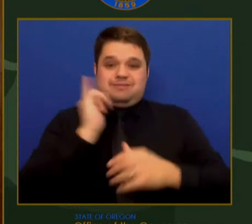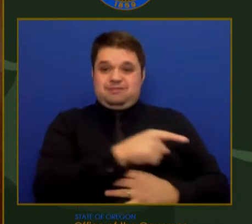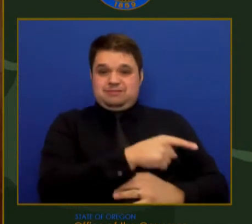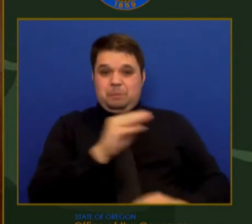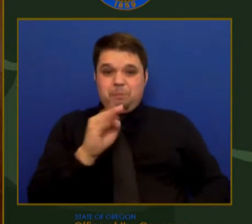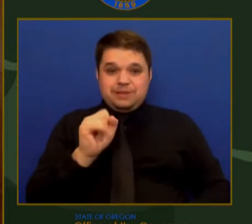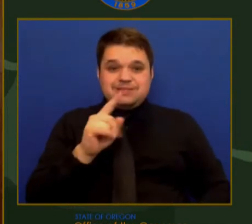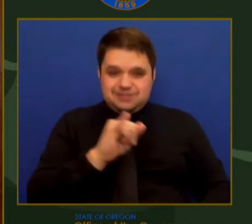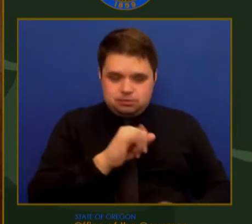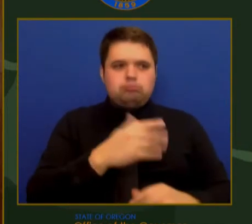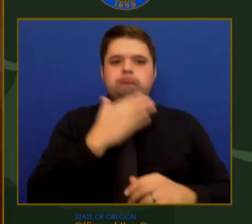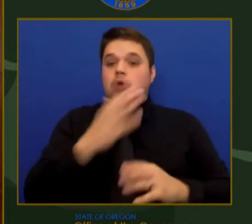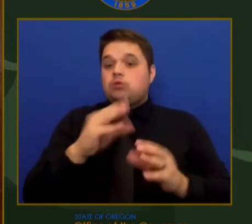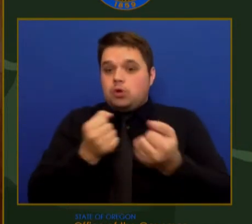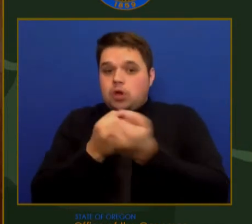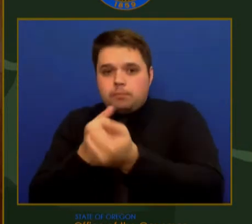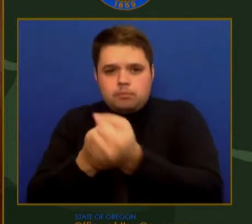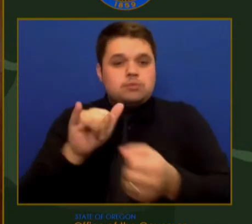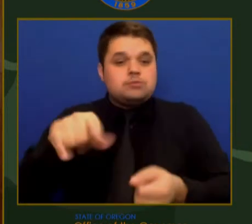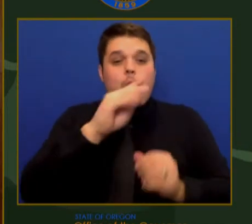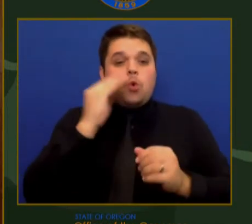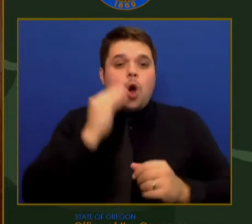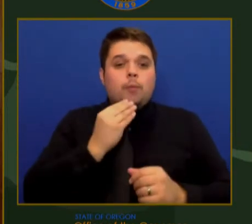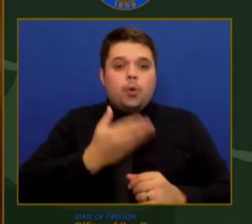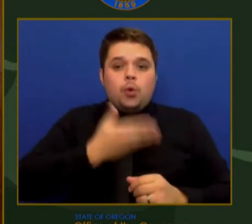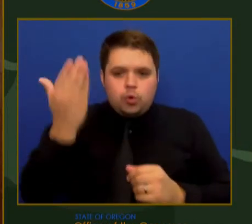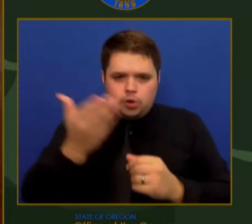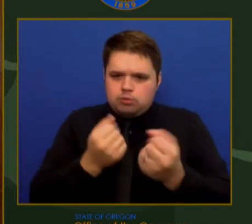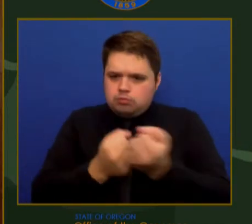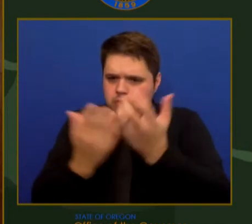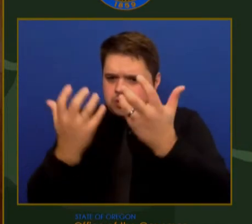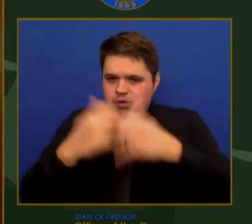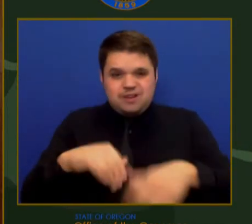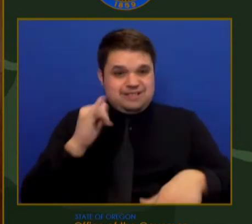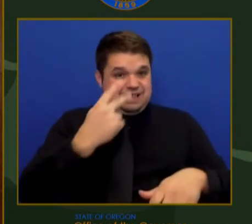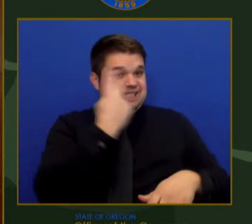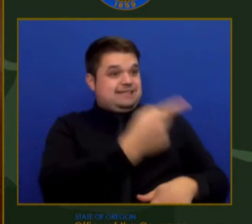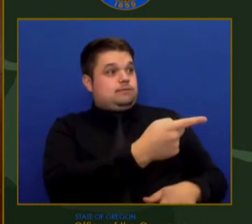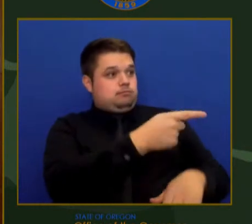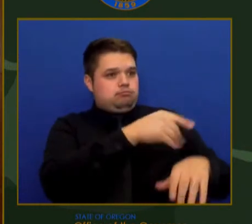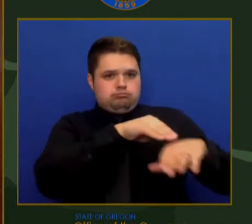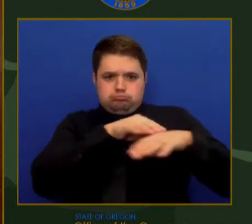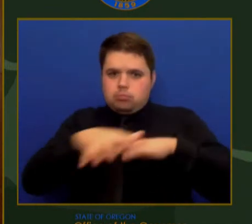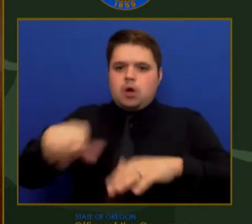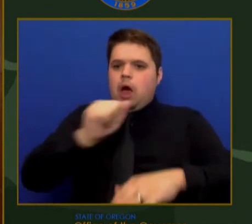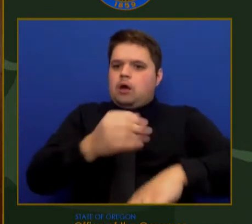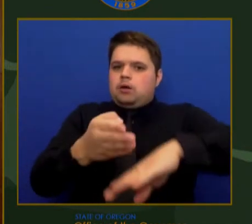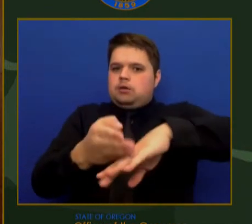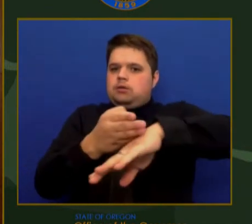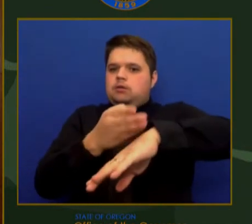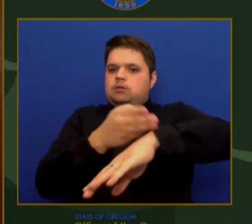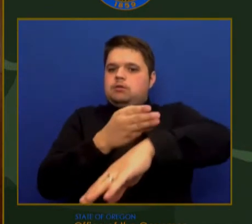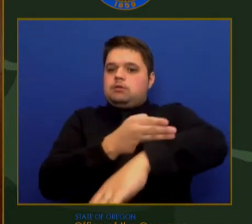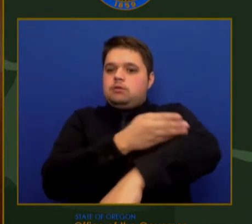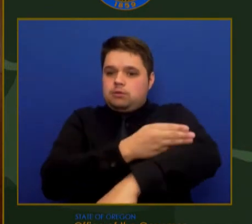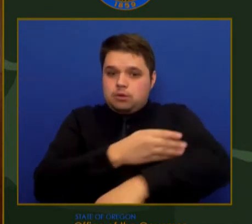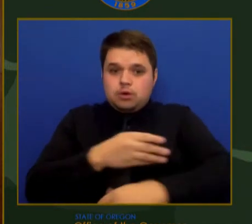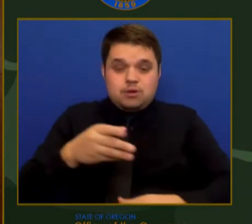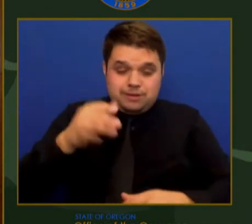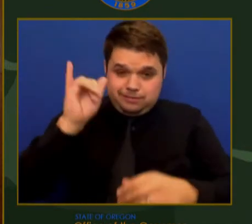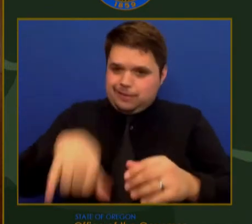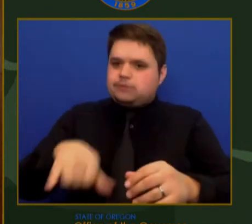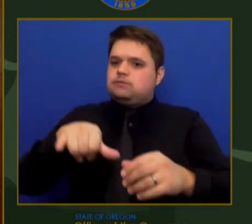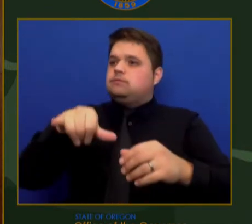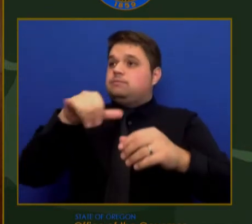in people like Misty. From her own experience of homelessness to helping other people back into homes of their